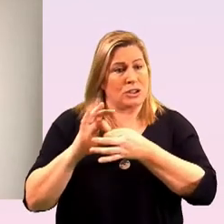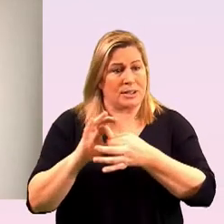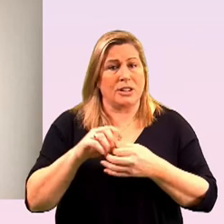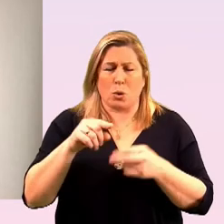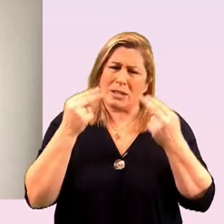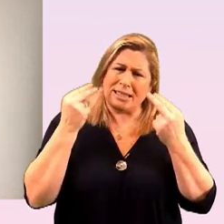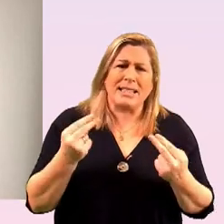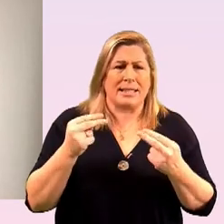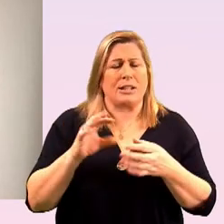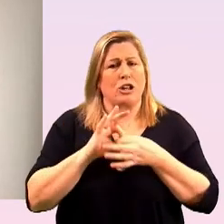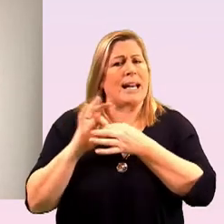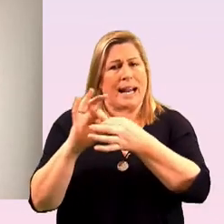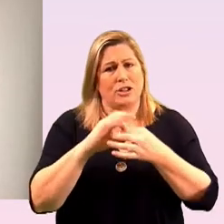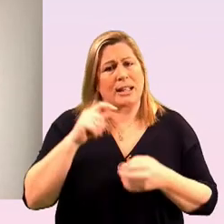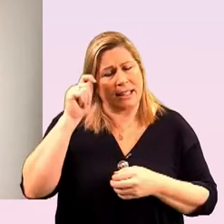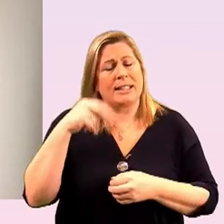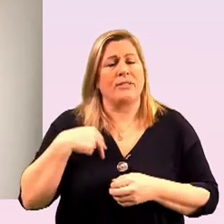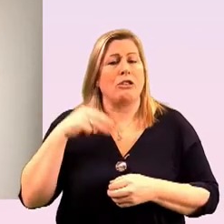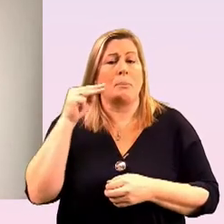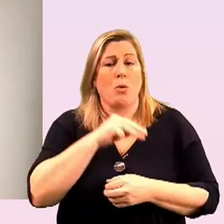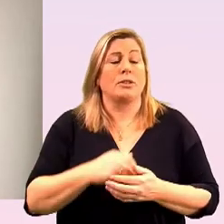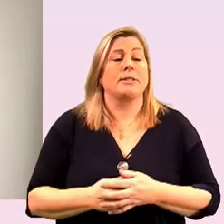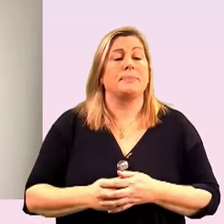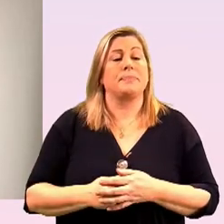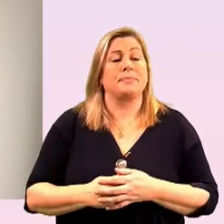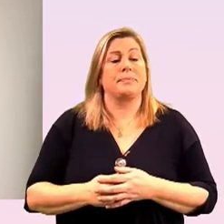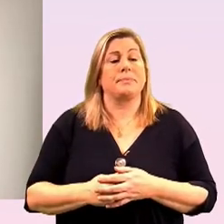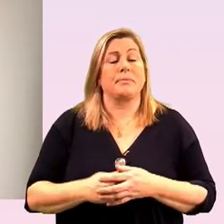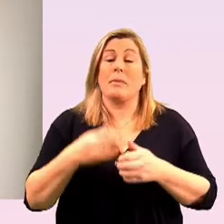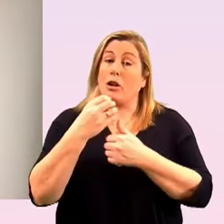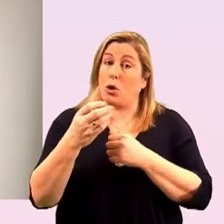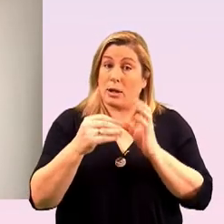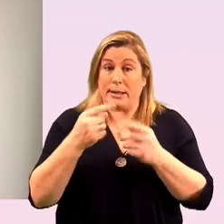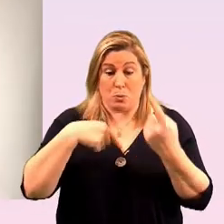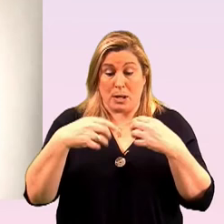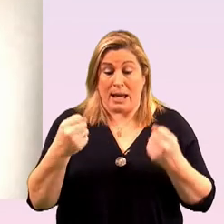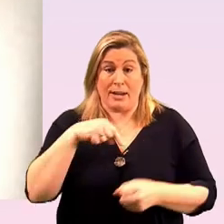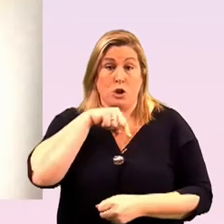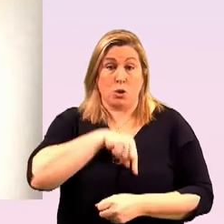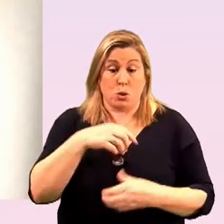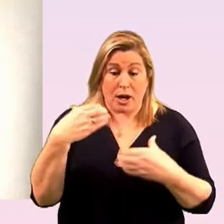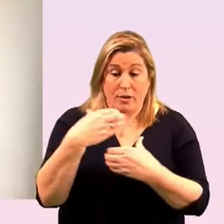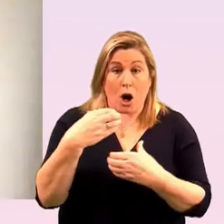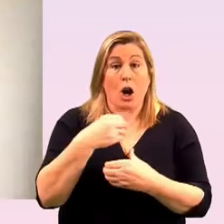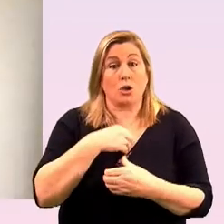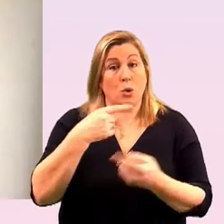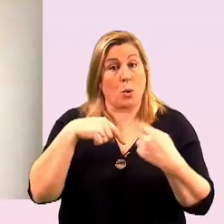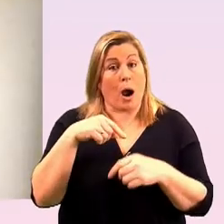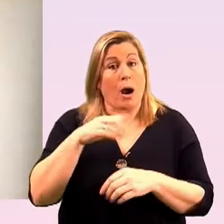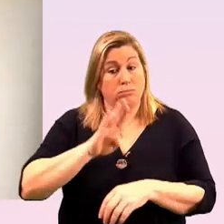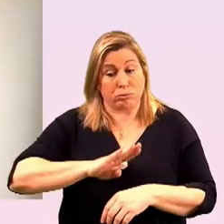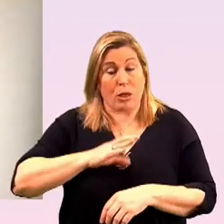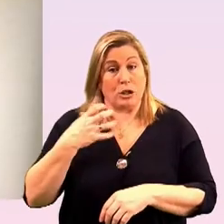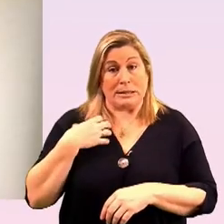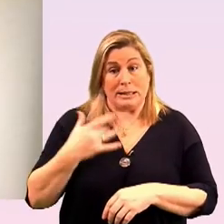that's really important. And the other thing too is, we also have a duty of care to our brothers and sisters living abroad, who